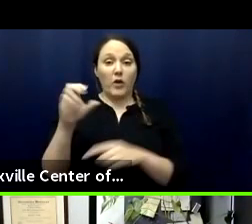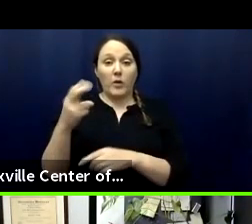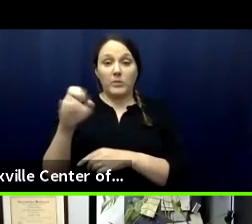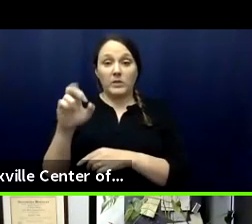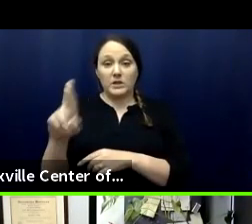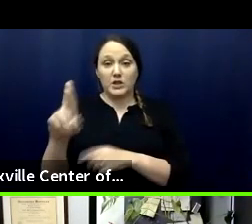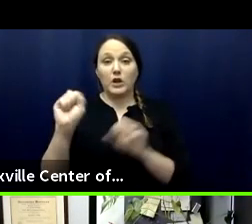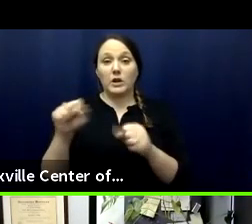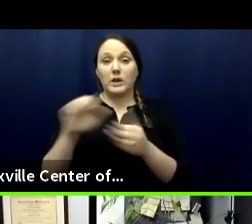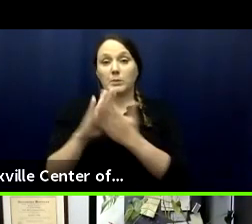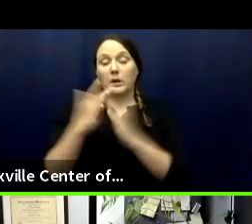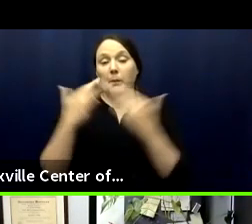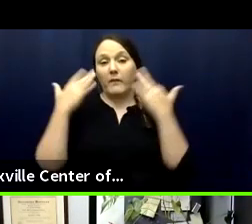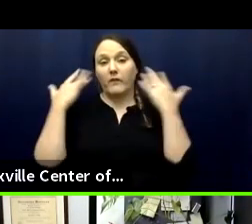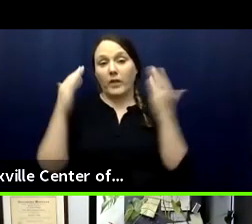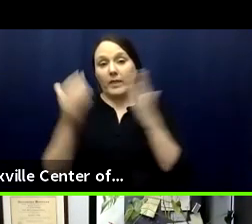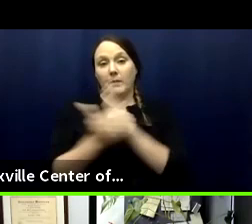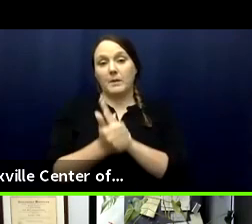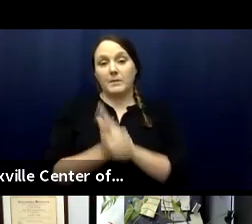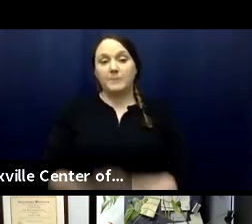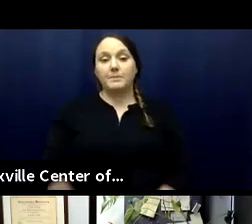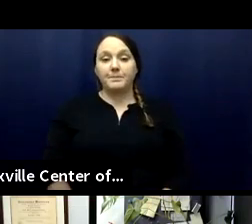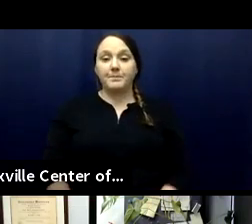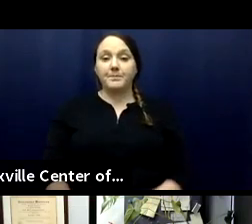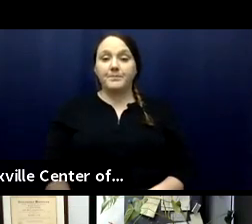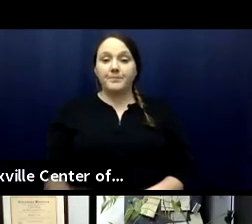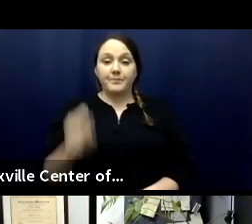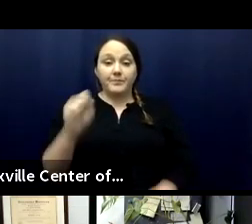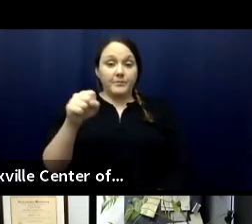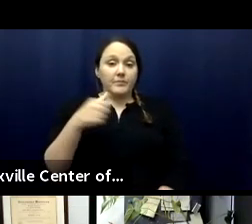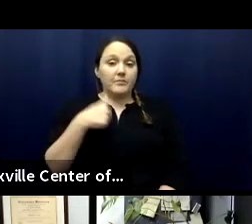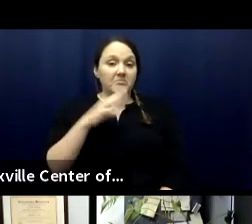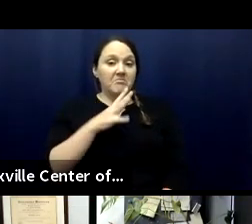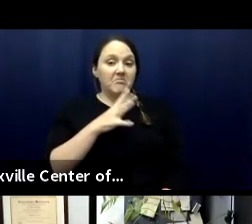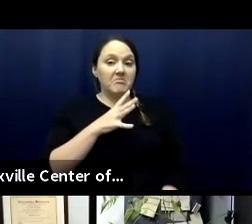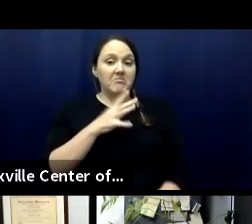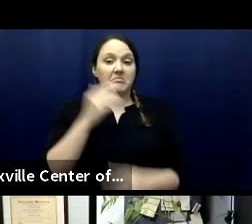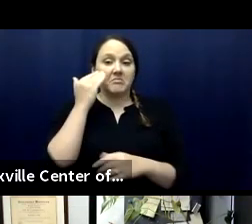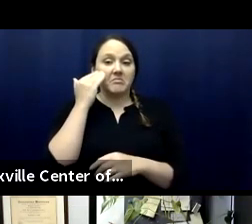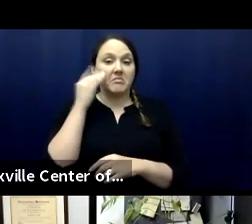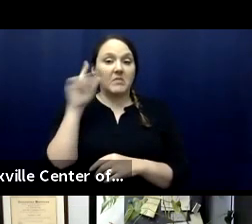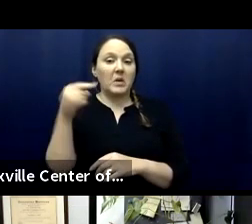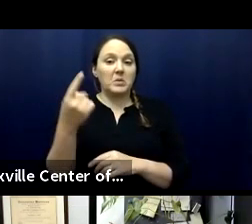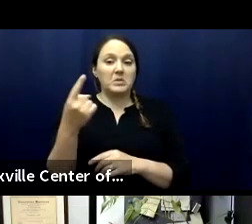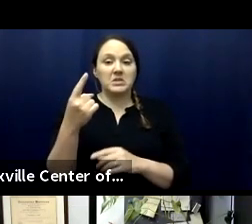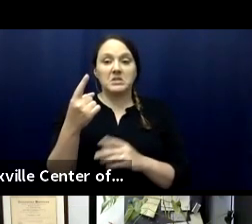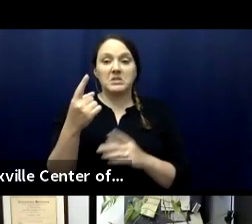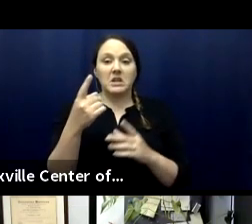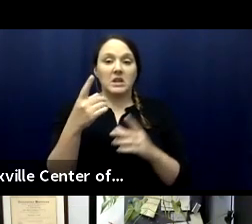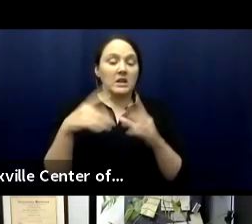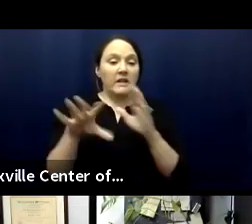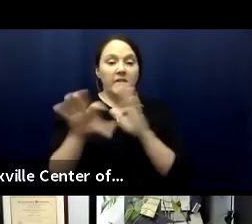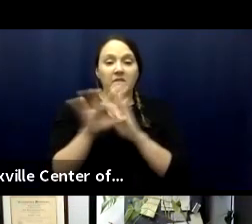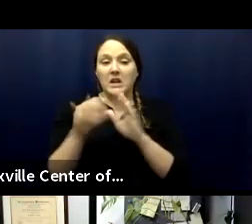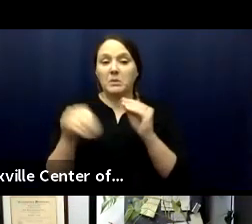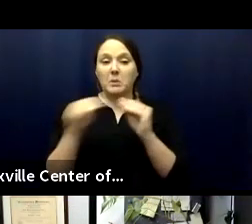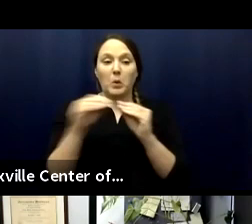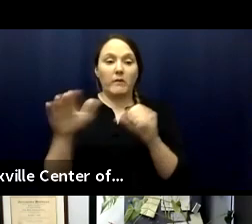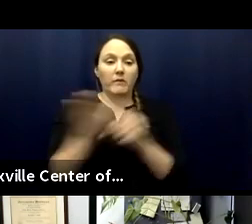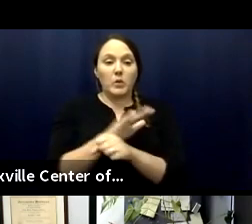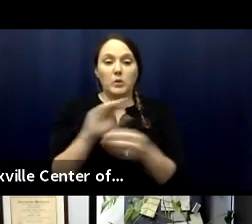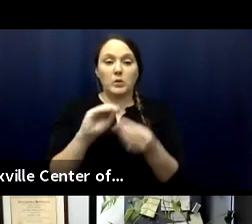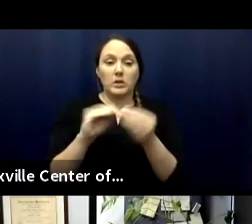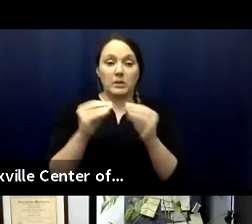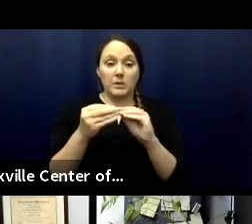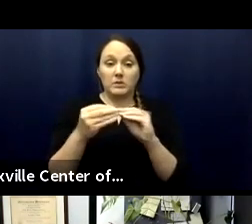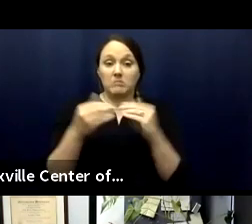friendly amendment. Yeah, I'd be okay with that. And I know it's just a matter of finding the more up-to-date numbers. Well, actually, I